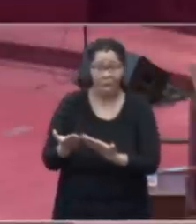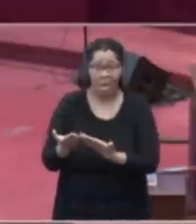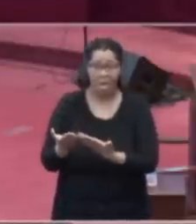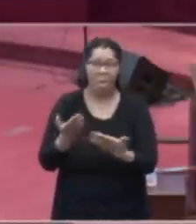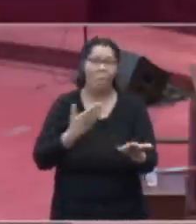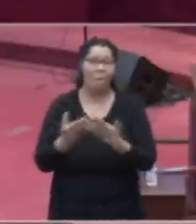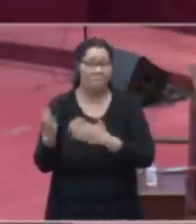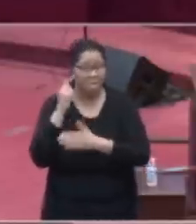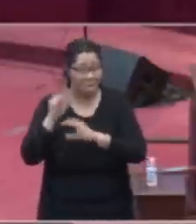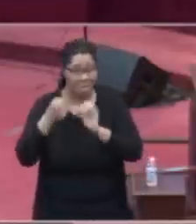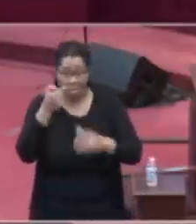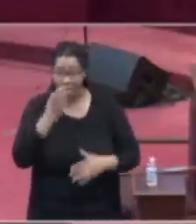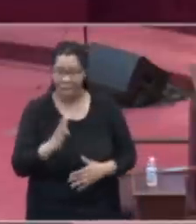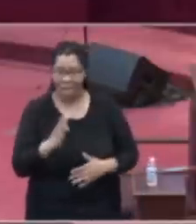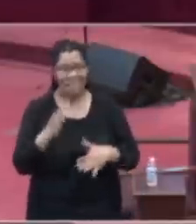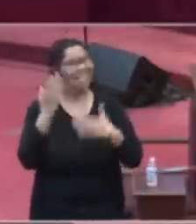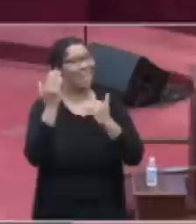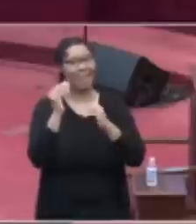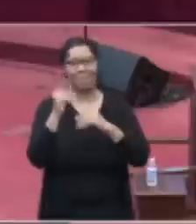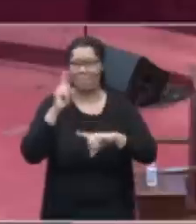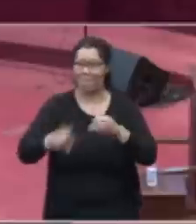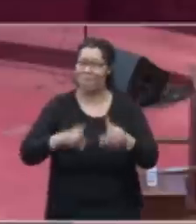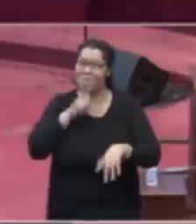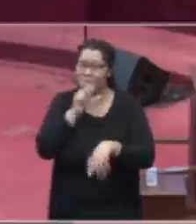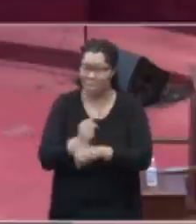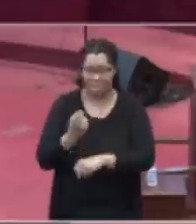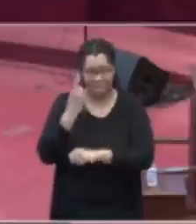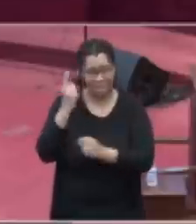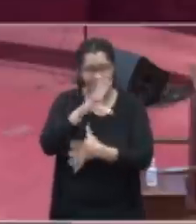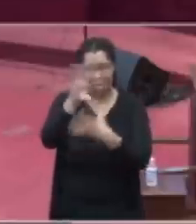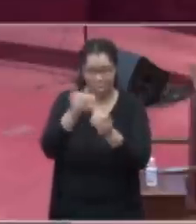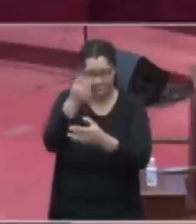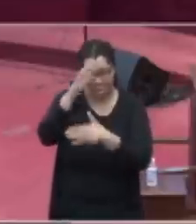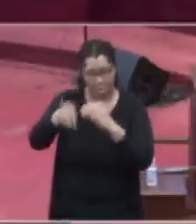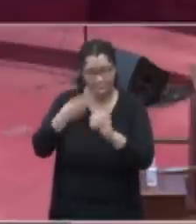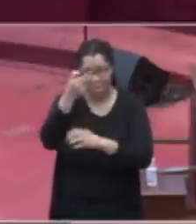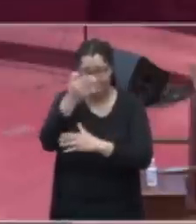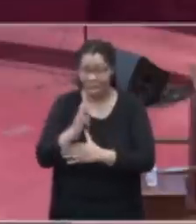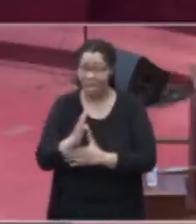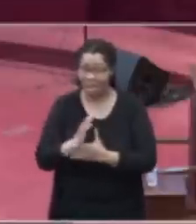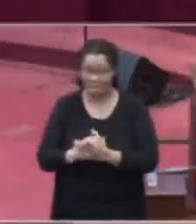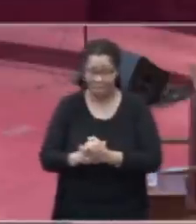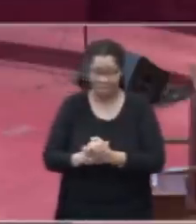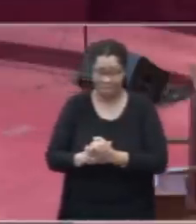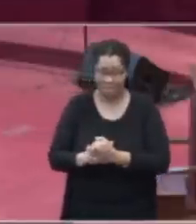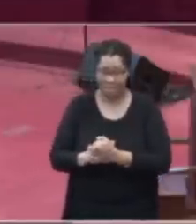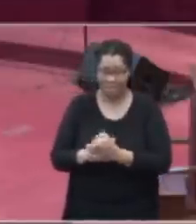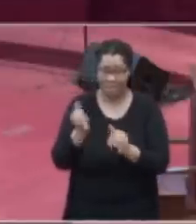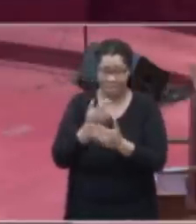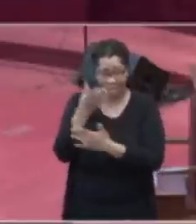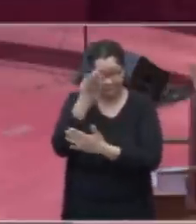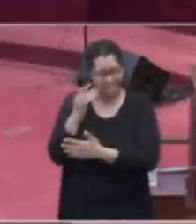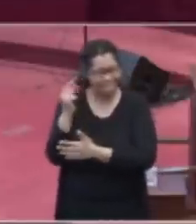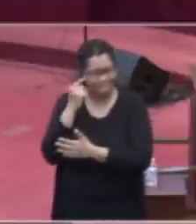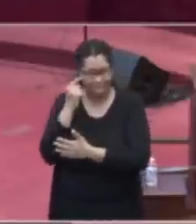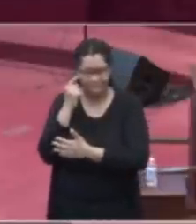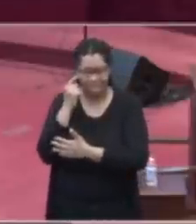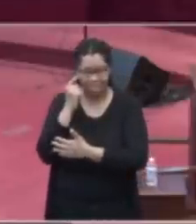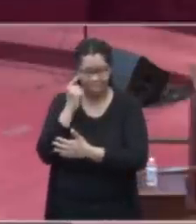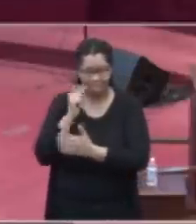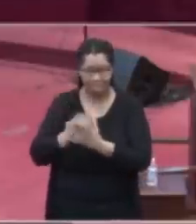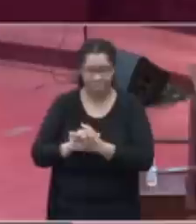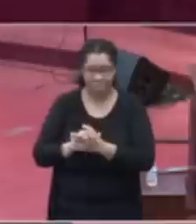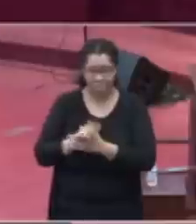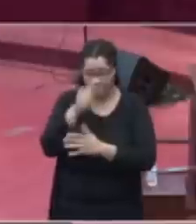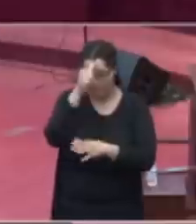however you think about it, it's too limited to encompass all that God is and all that God thinks. Don't